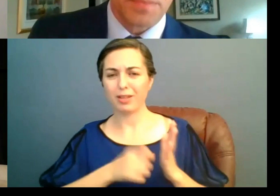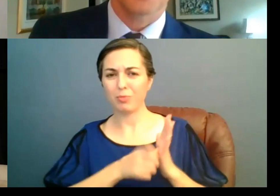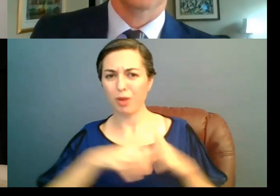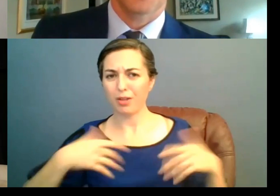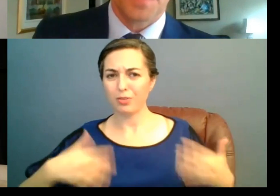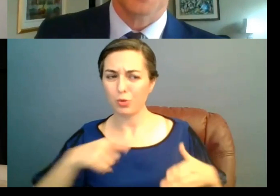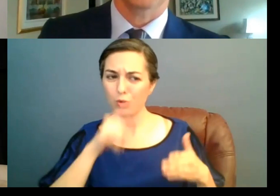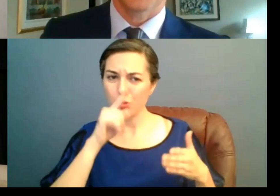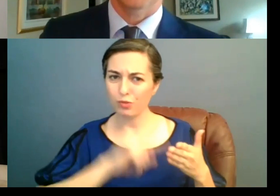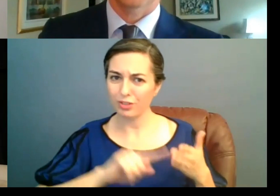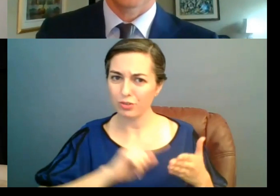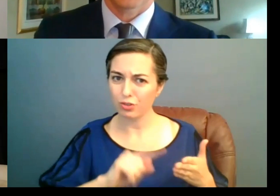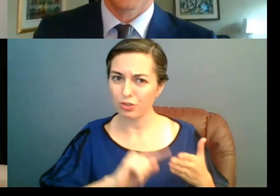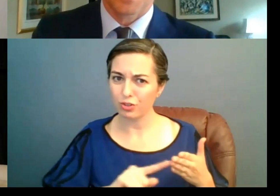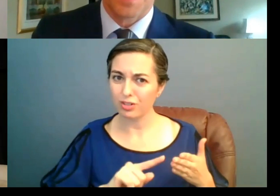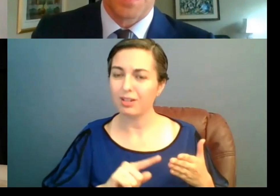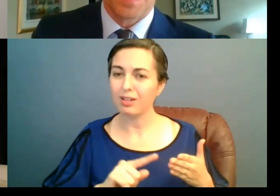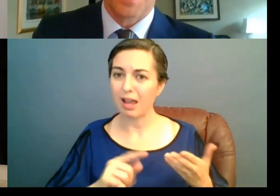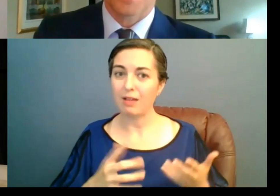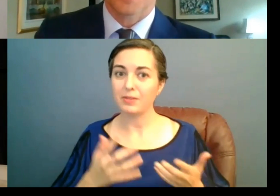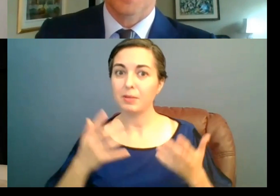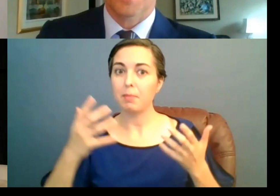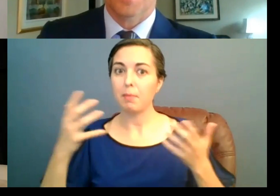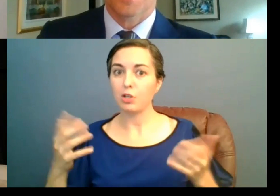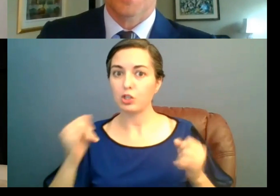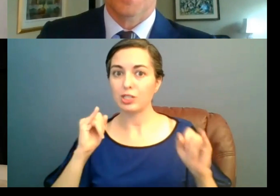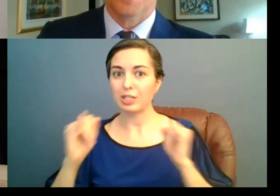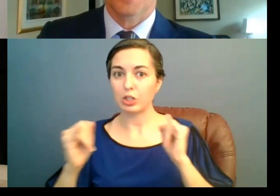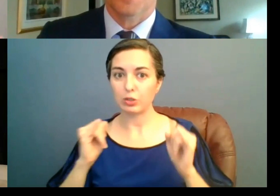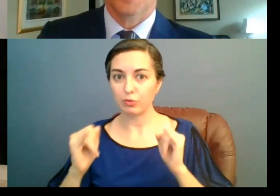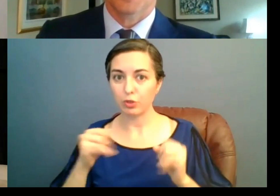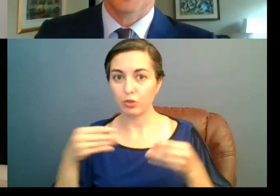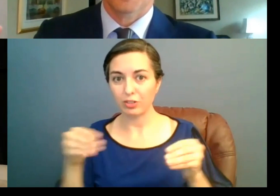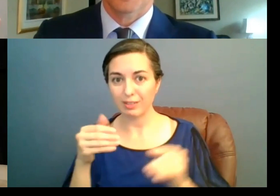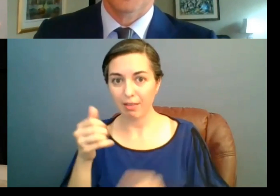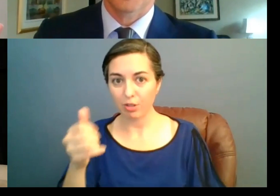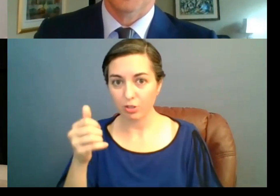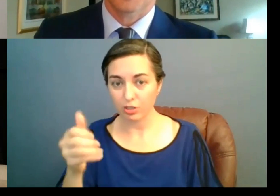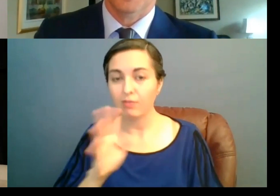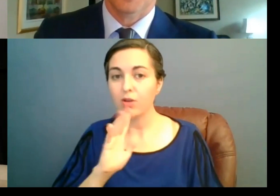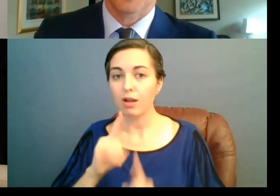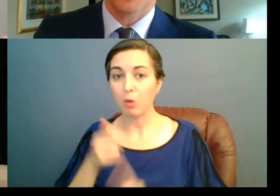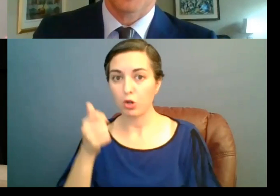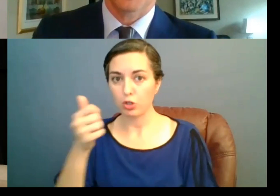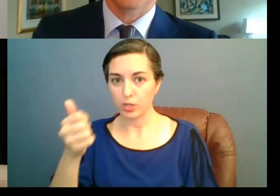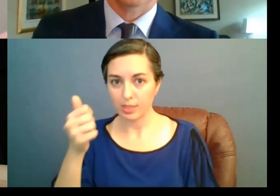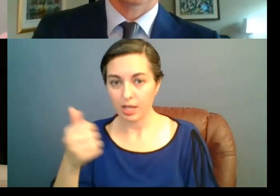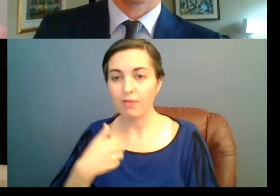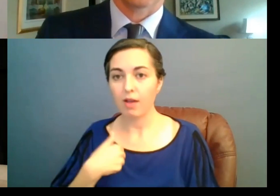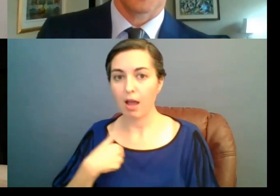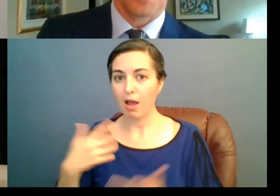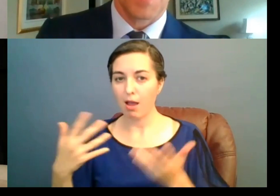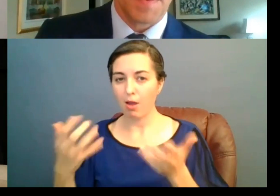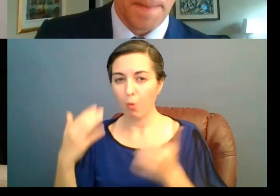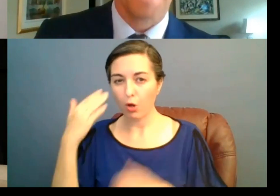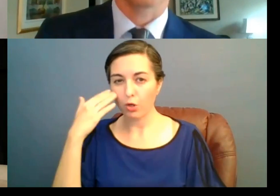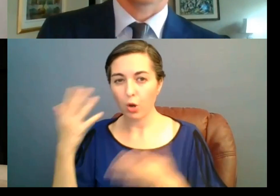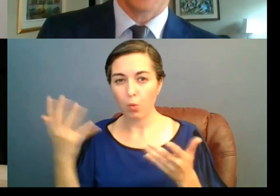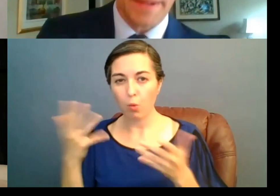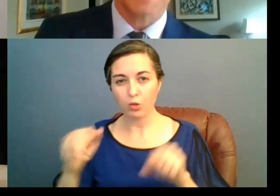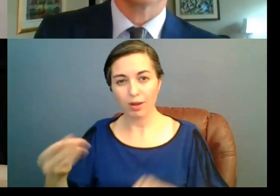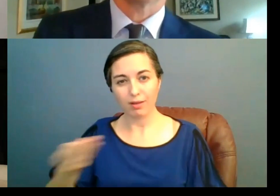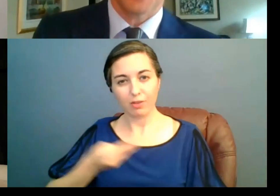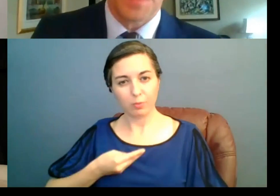their research, because yes, as much as an interview is, you're selling yourself and you're talking about yourself, I also want to know what you can give to me,